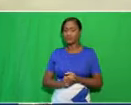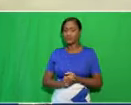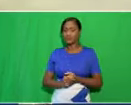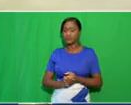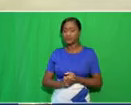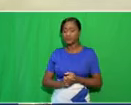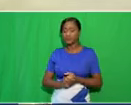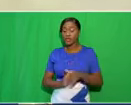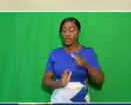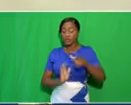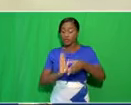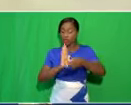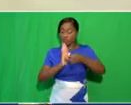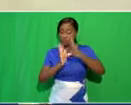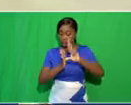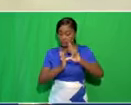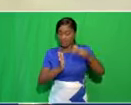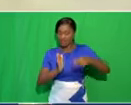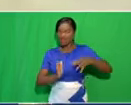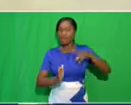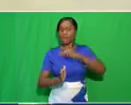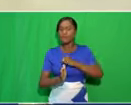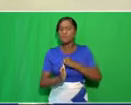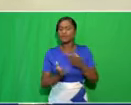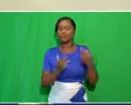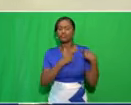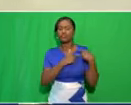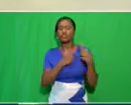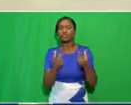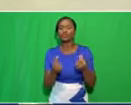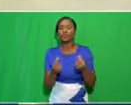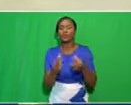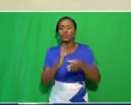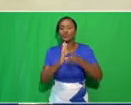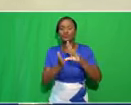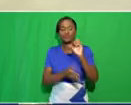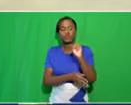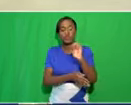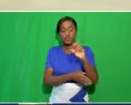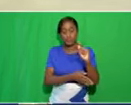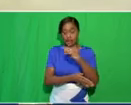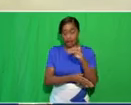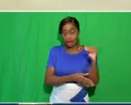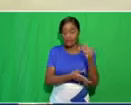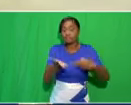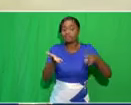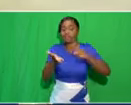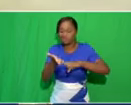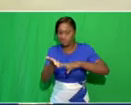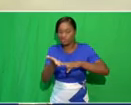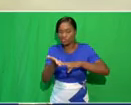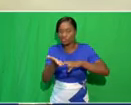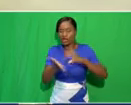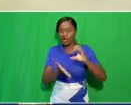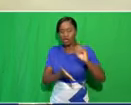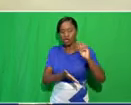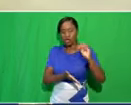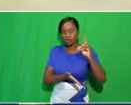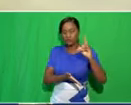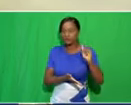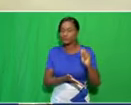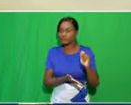of this review, of this committee, is to review the SEA and Concordat. That is based on the assumption that perhaps